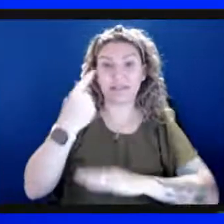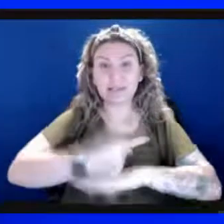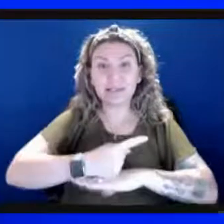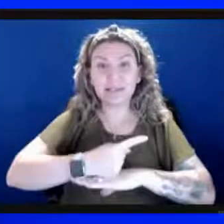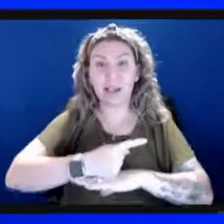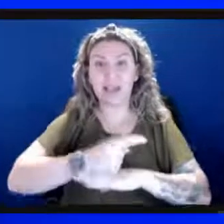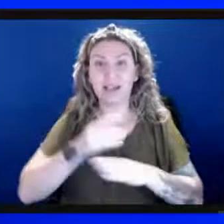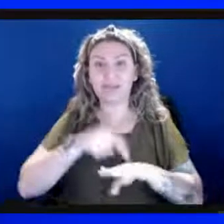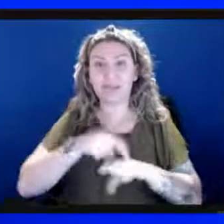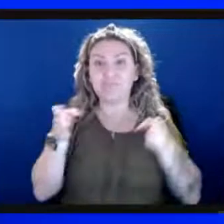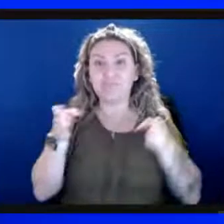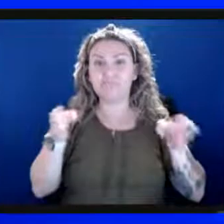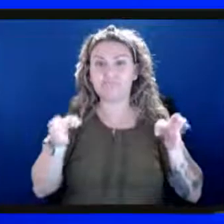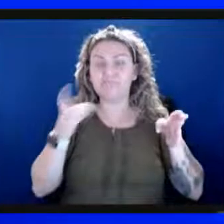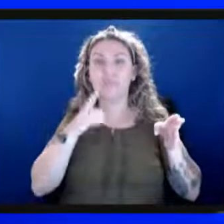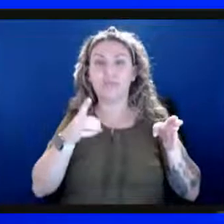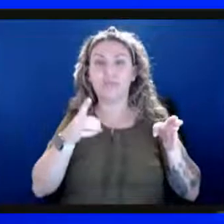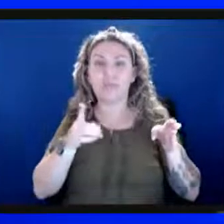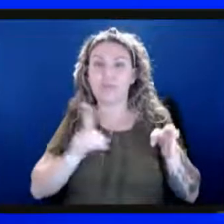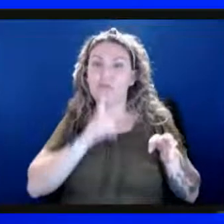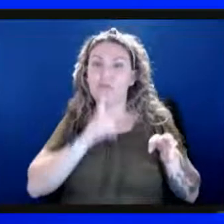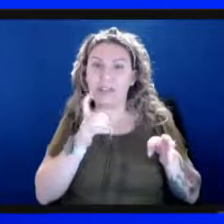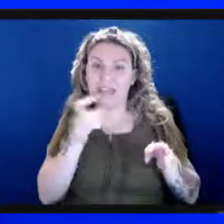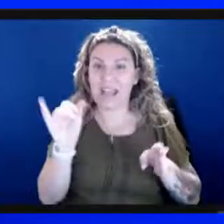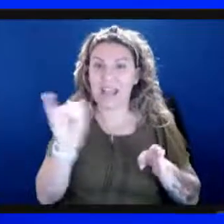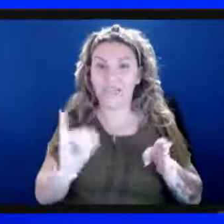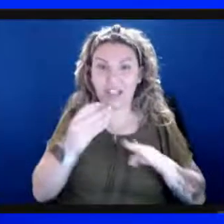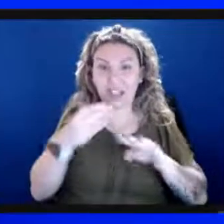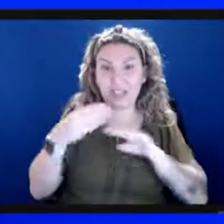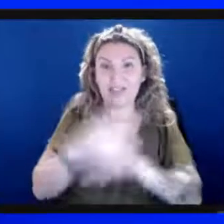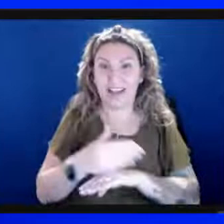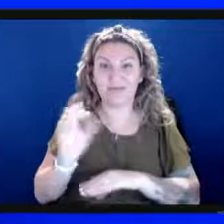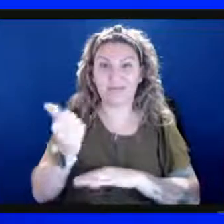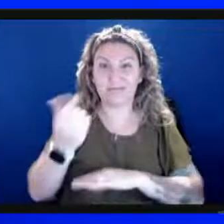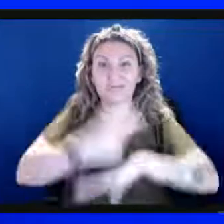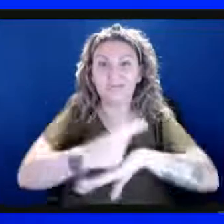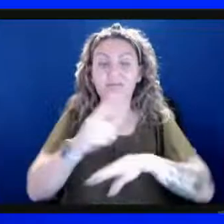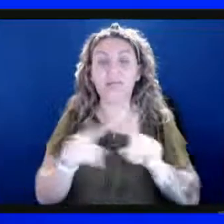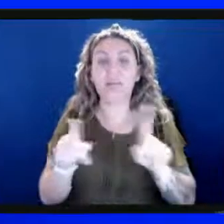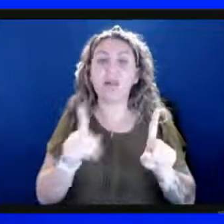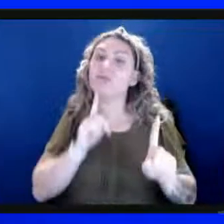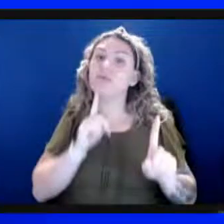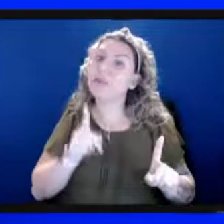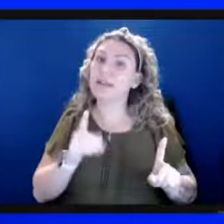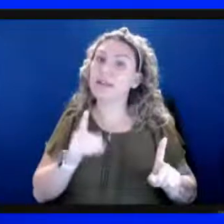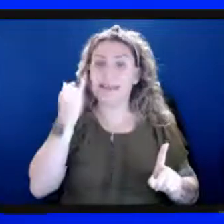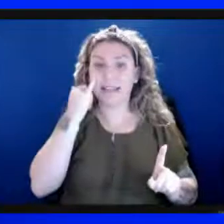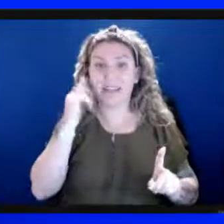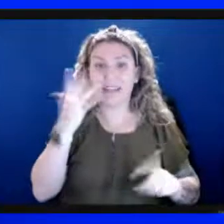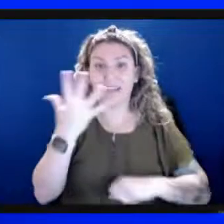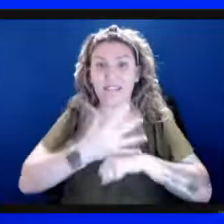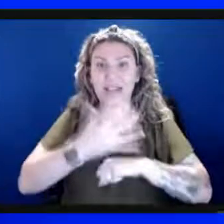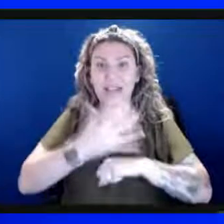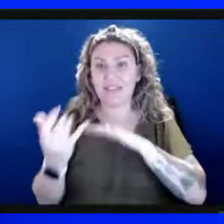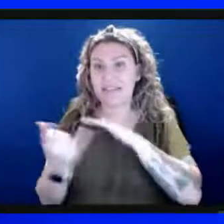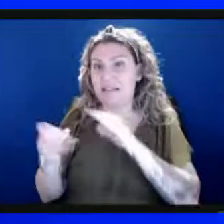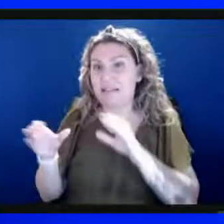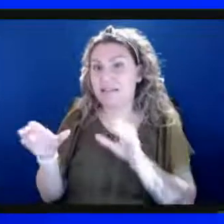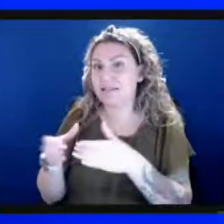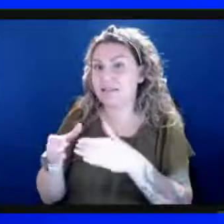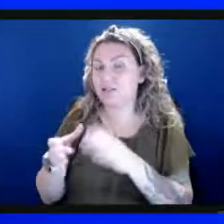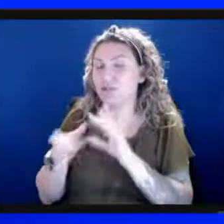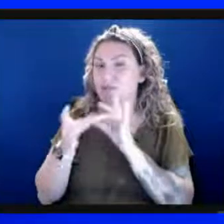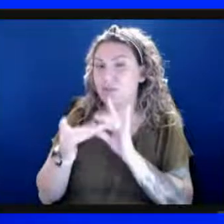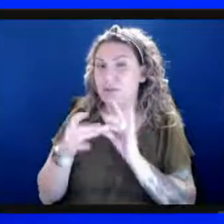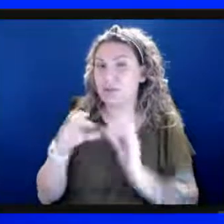going to not be infectious after that time point. But really, if you are doing the 5 days of isolation per CDC guidelines, they do